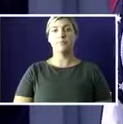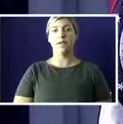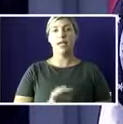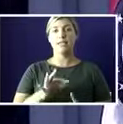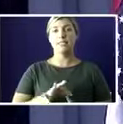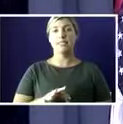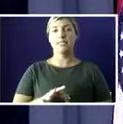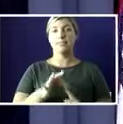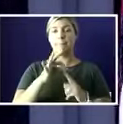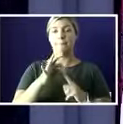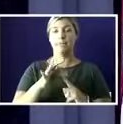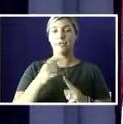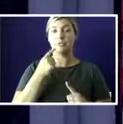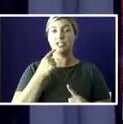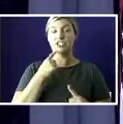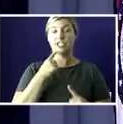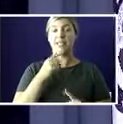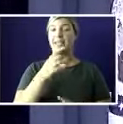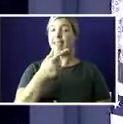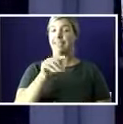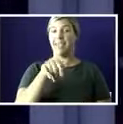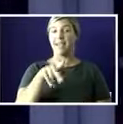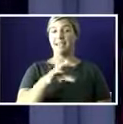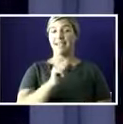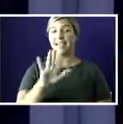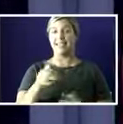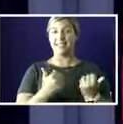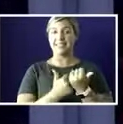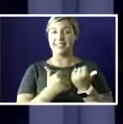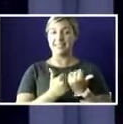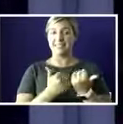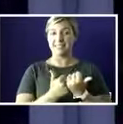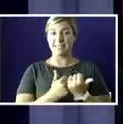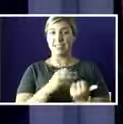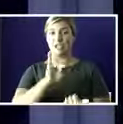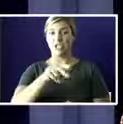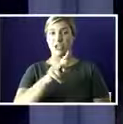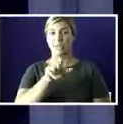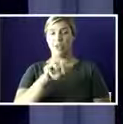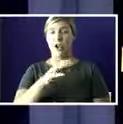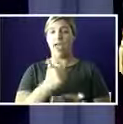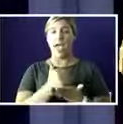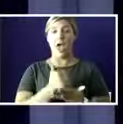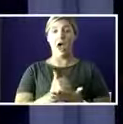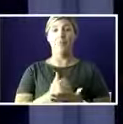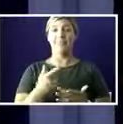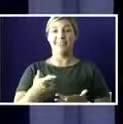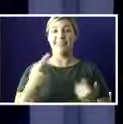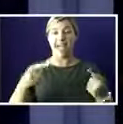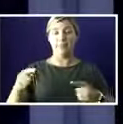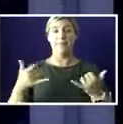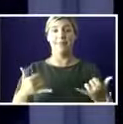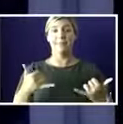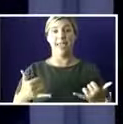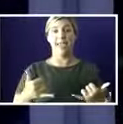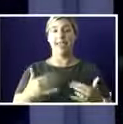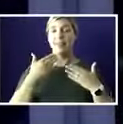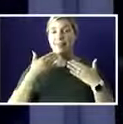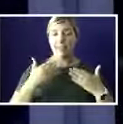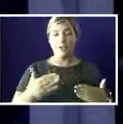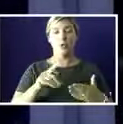Special mention, Dr. Gettings and his assistant, Jennifer Zades, have pulled this event off. Thank you, Ryan and Jennifer, out in the lobby. You're